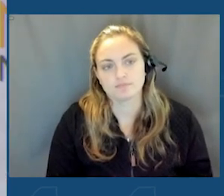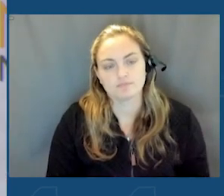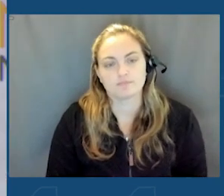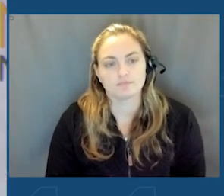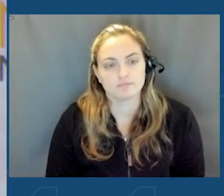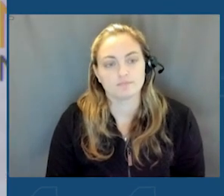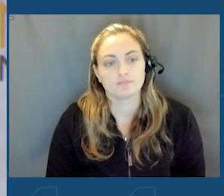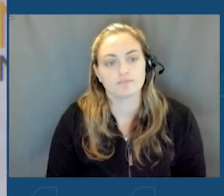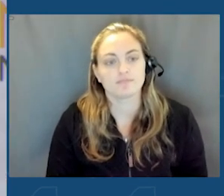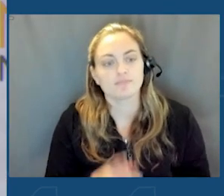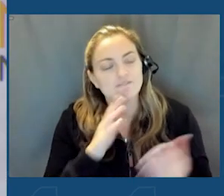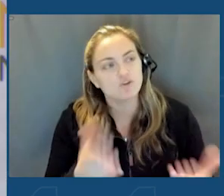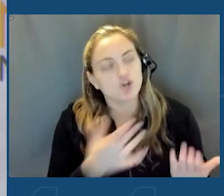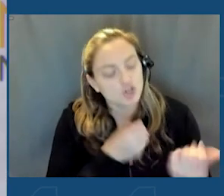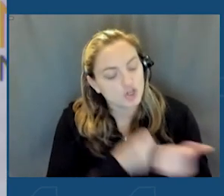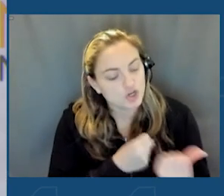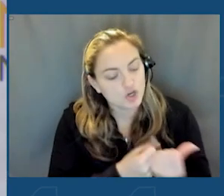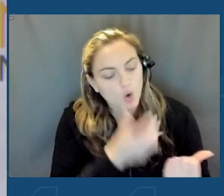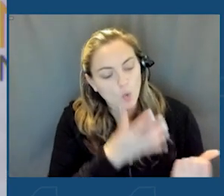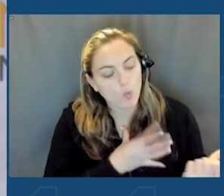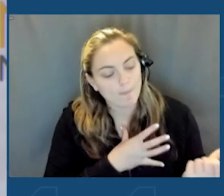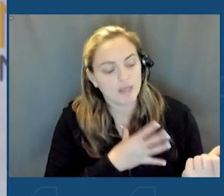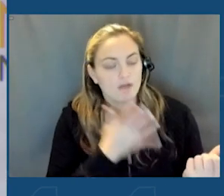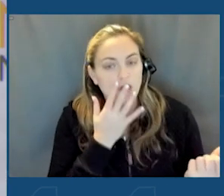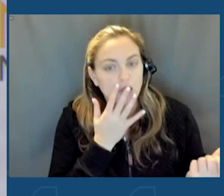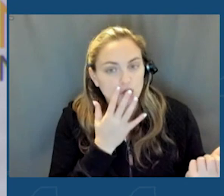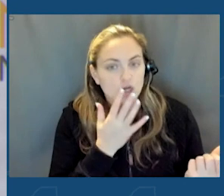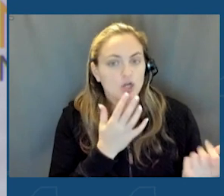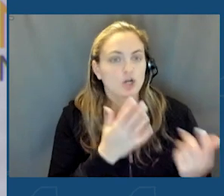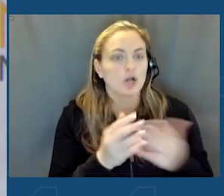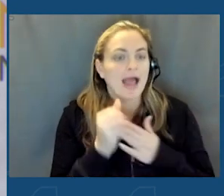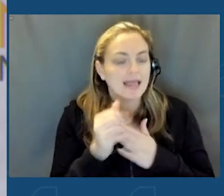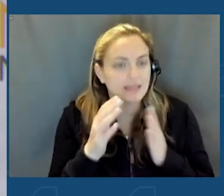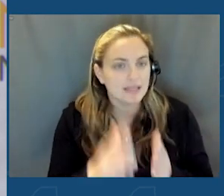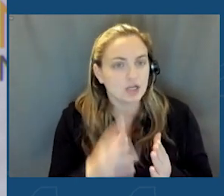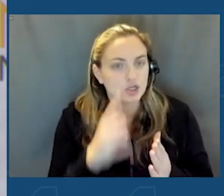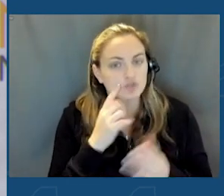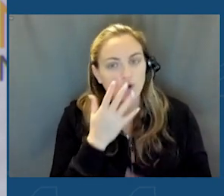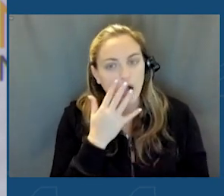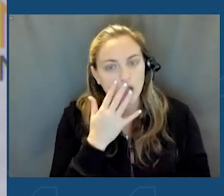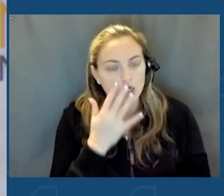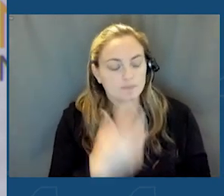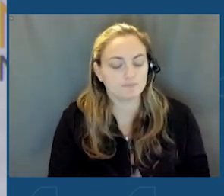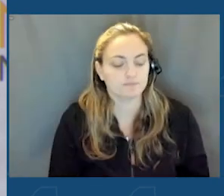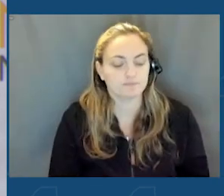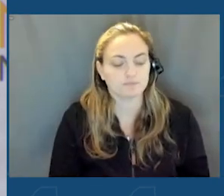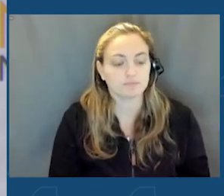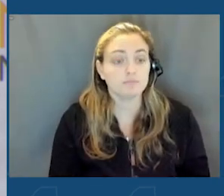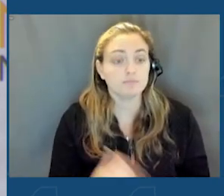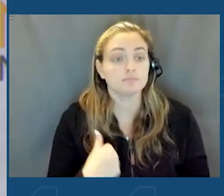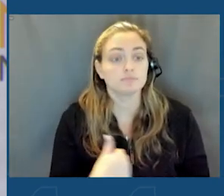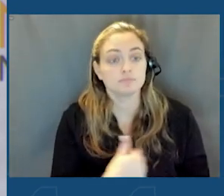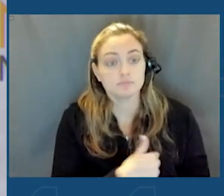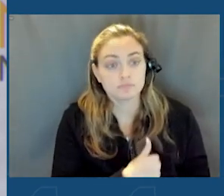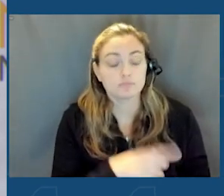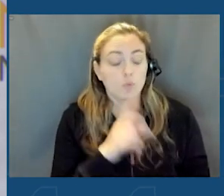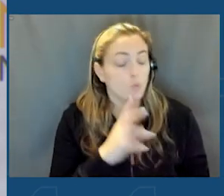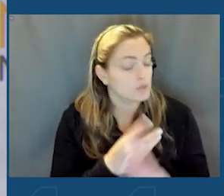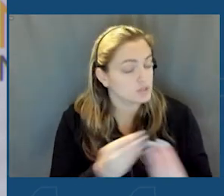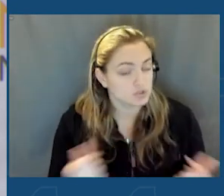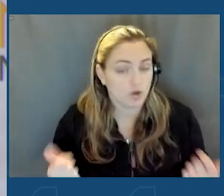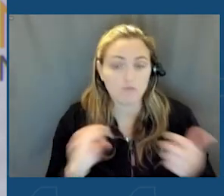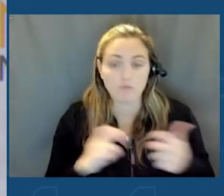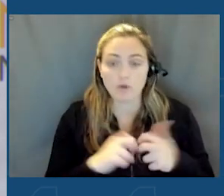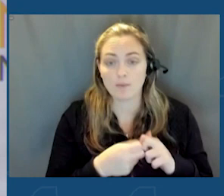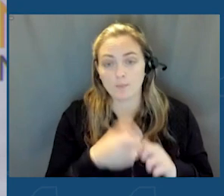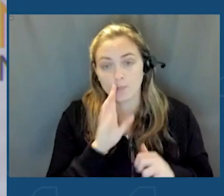lifting up leadership by women of color and by leaders of color in this state. We are going to solve this problem. And